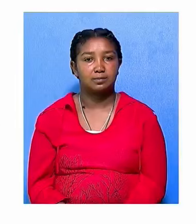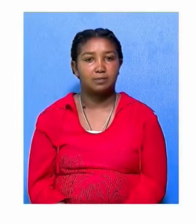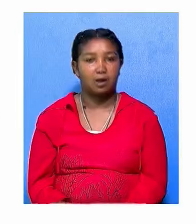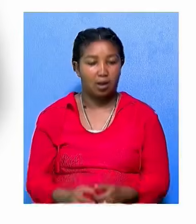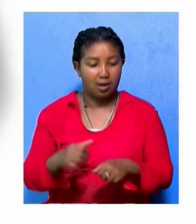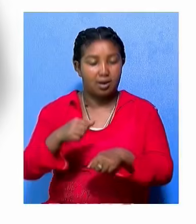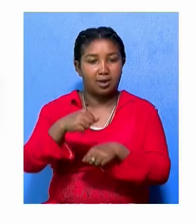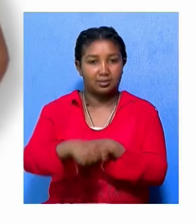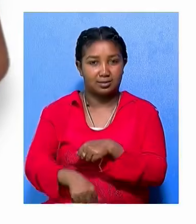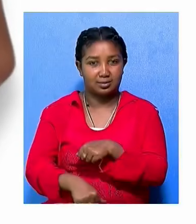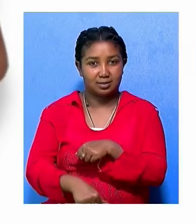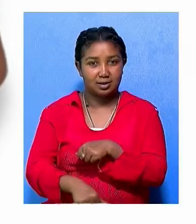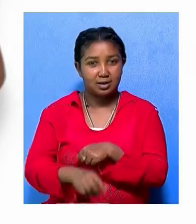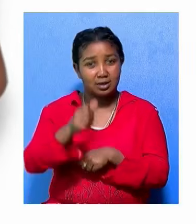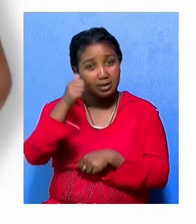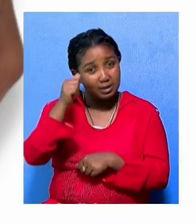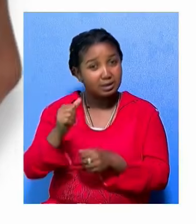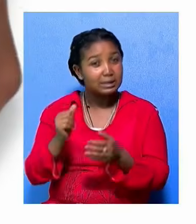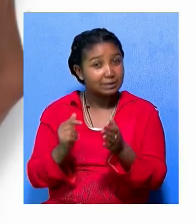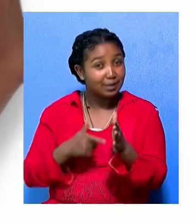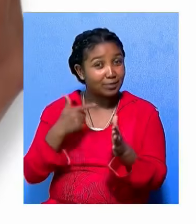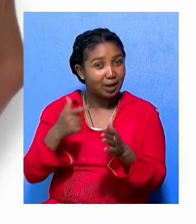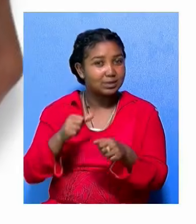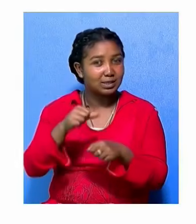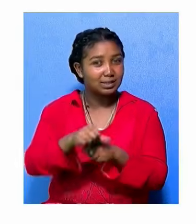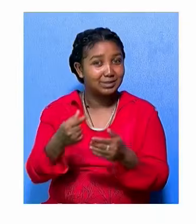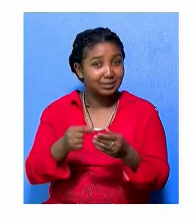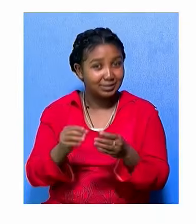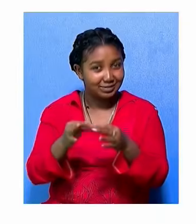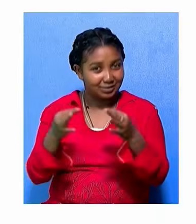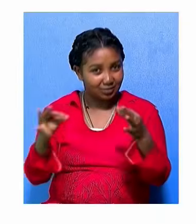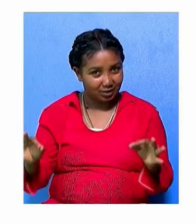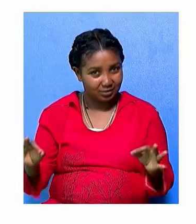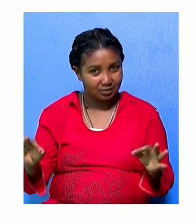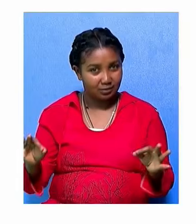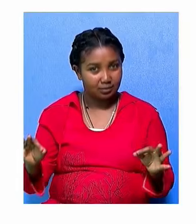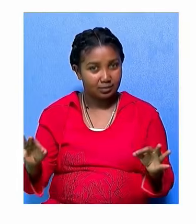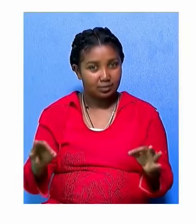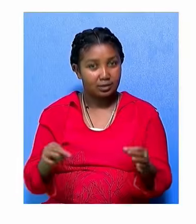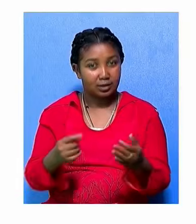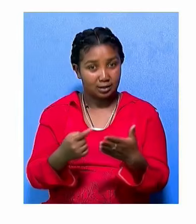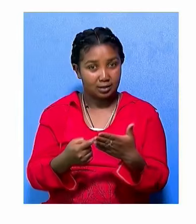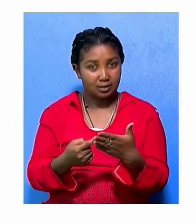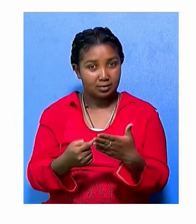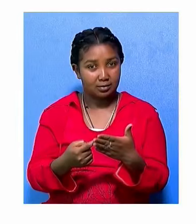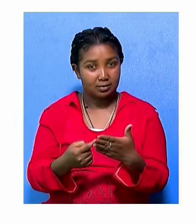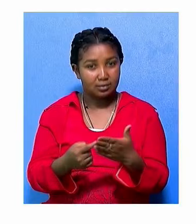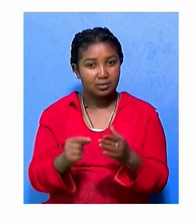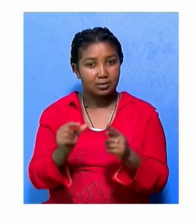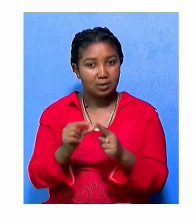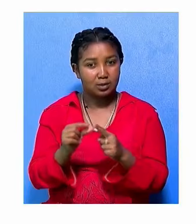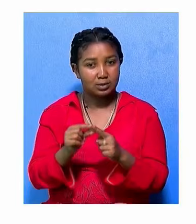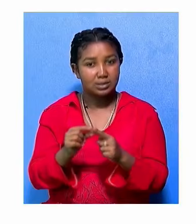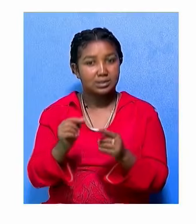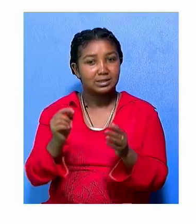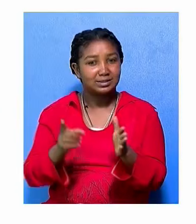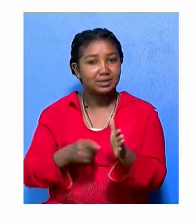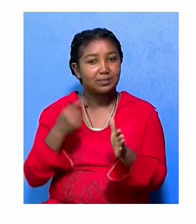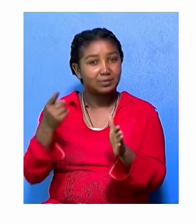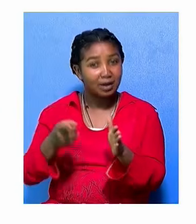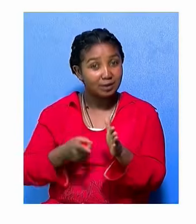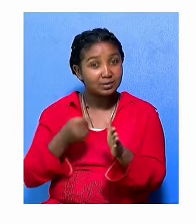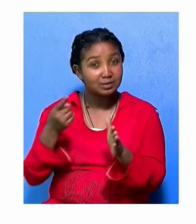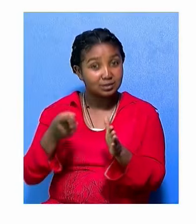late. He sometimes late. In this sentence, here, the word sometimes is